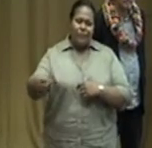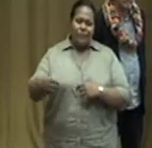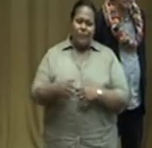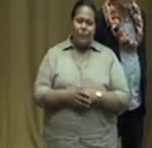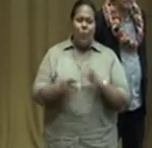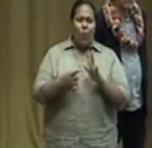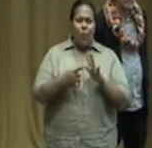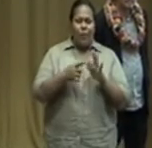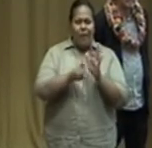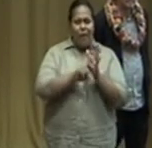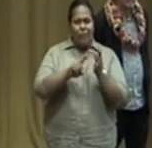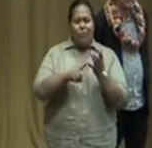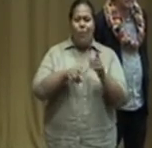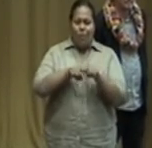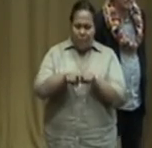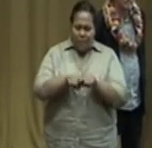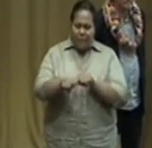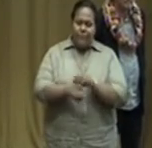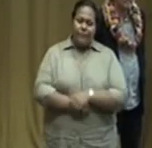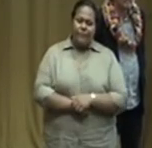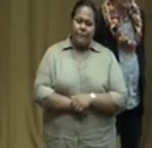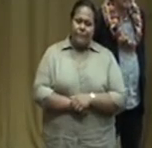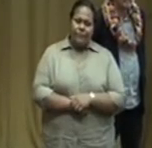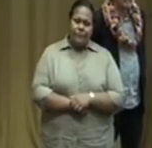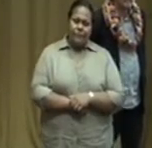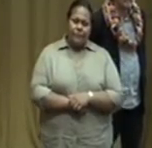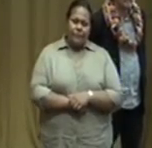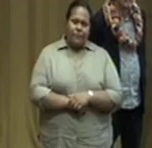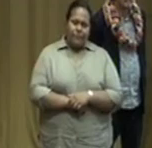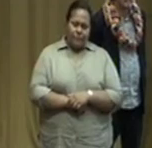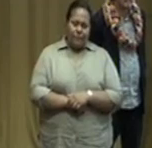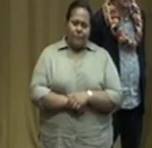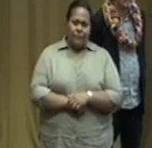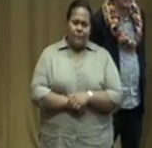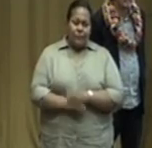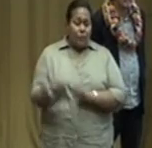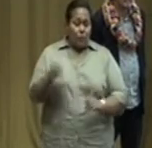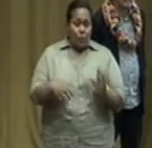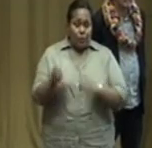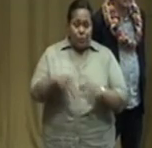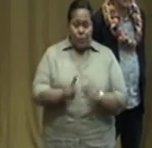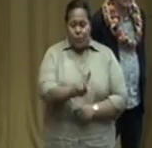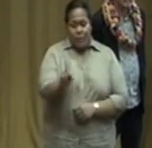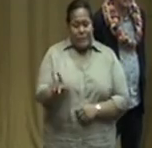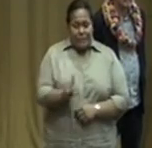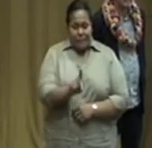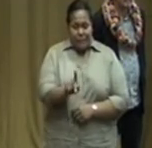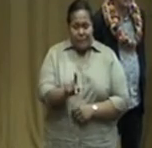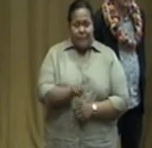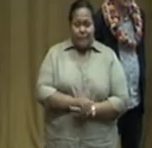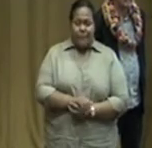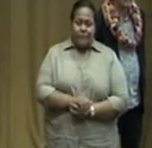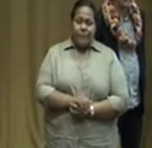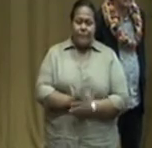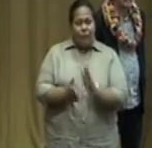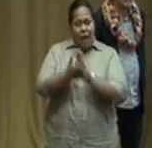future of the university, and as Wayne mentioned, a philanthropic contribution to the Pacific, where we all know there's a relatively low participation rate in higher